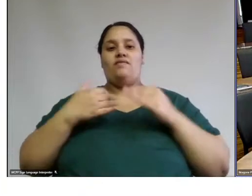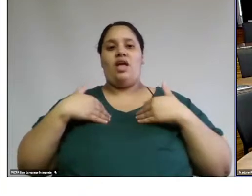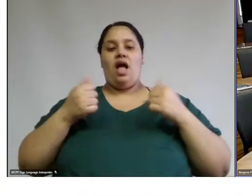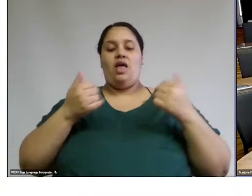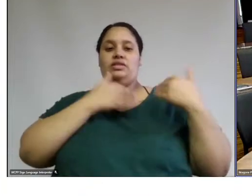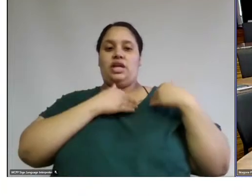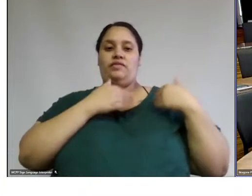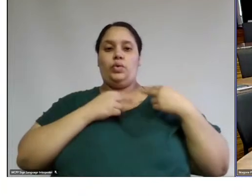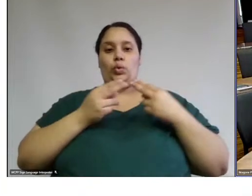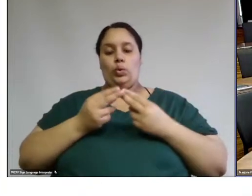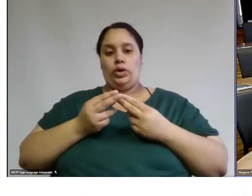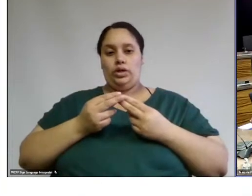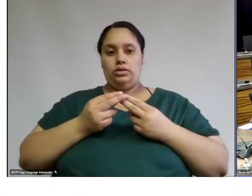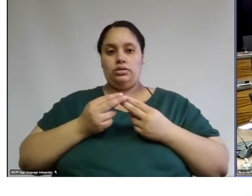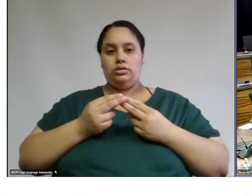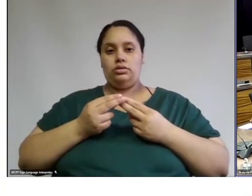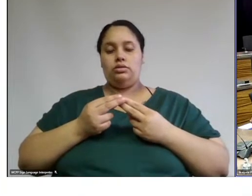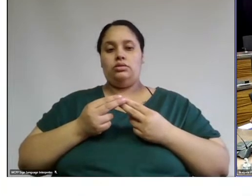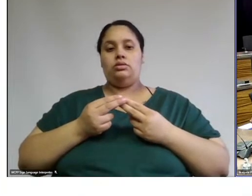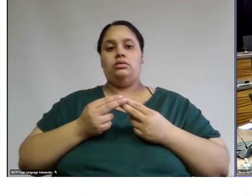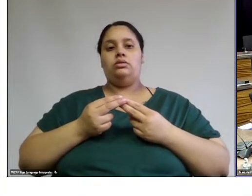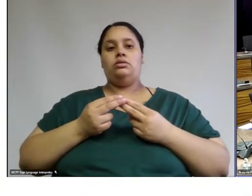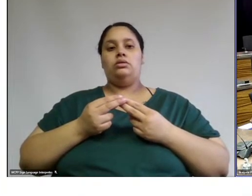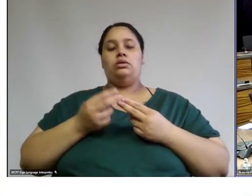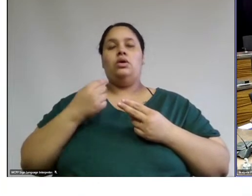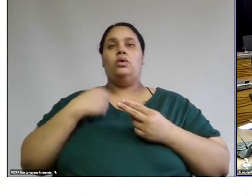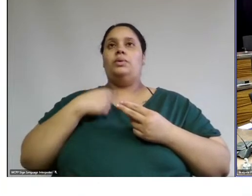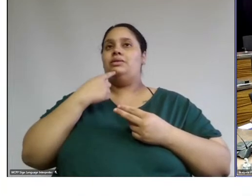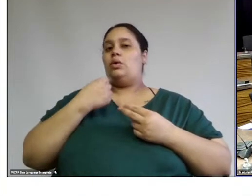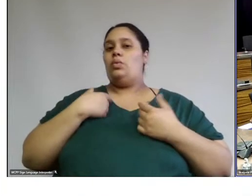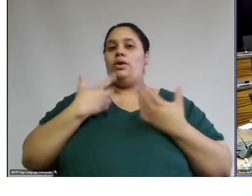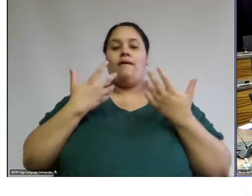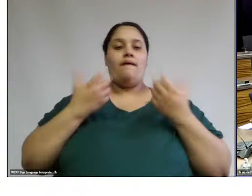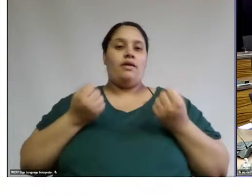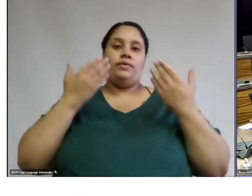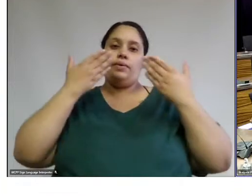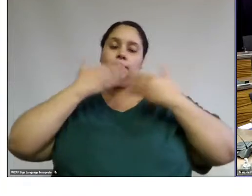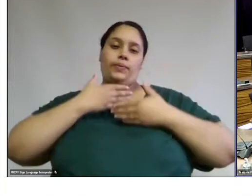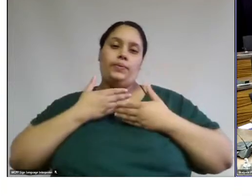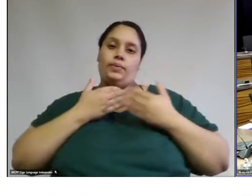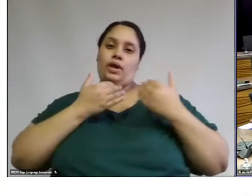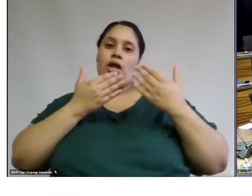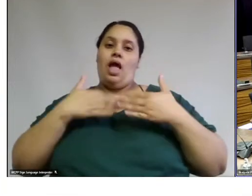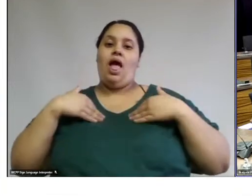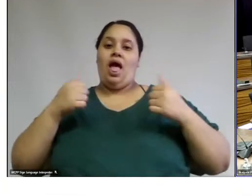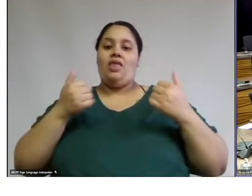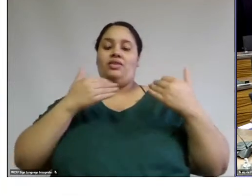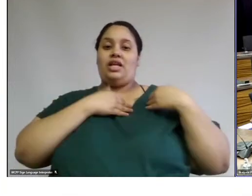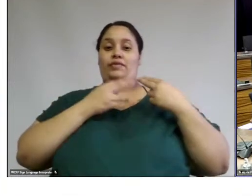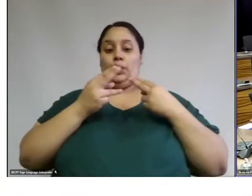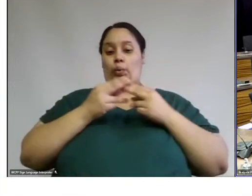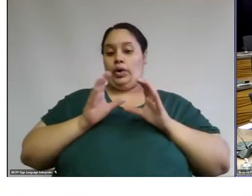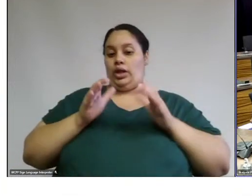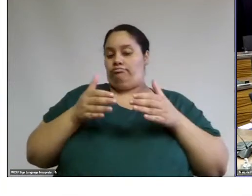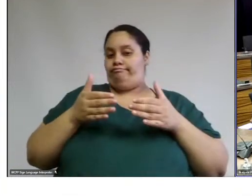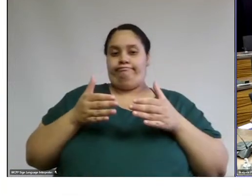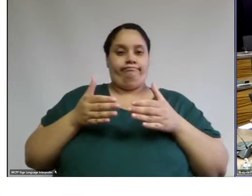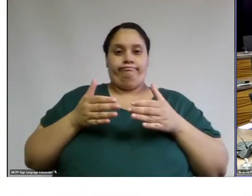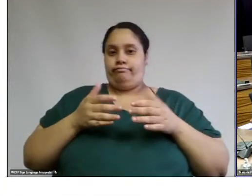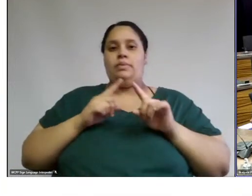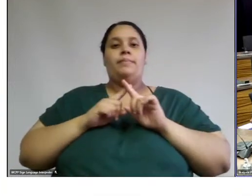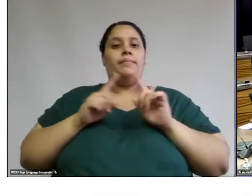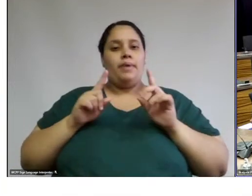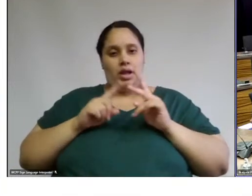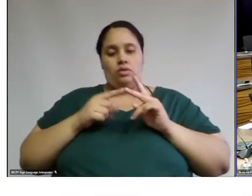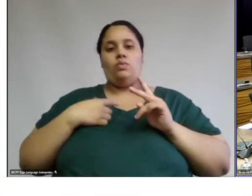unit. If I can just say that we don't have health and safety unit per se, but we do